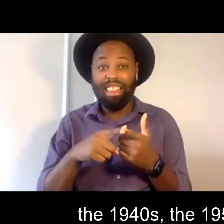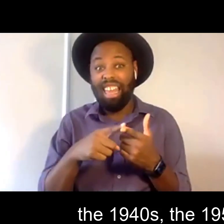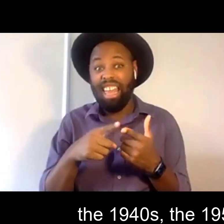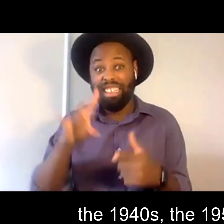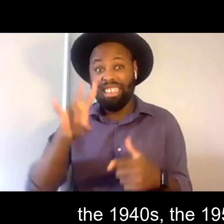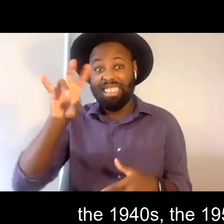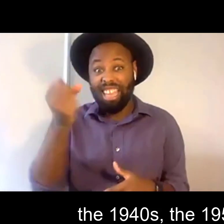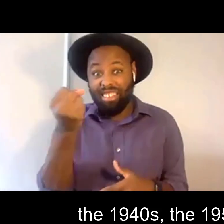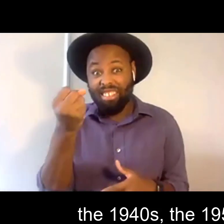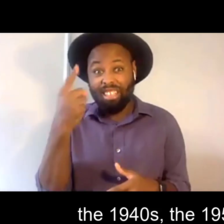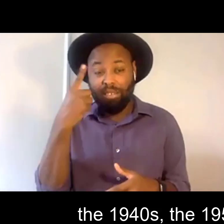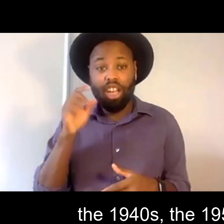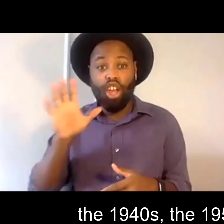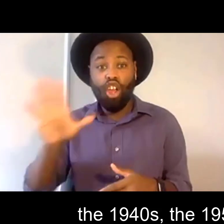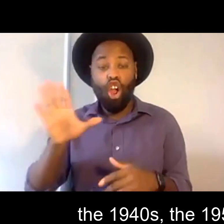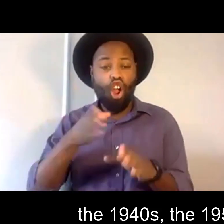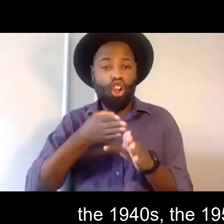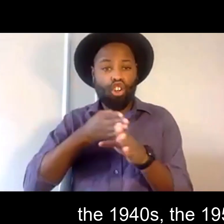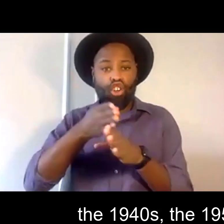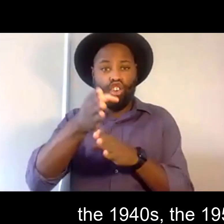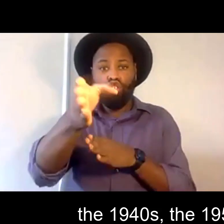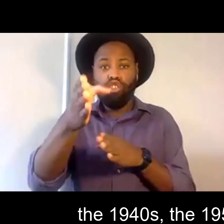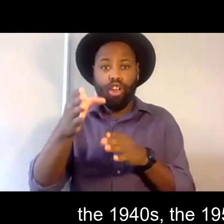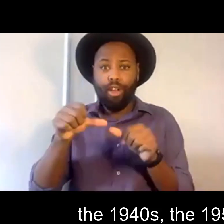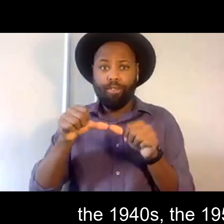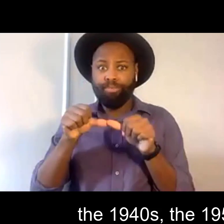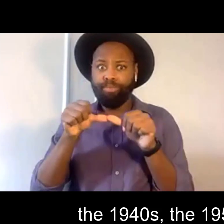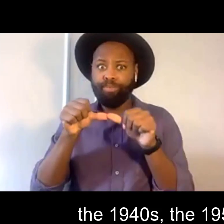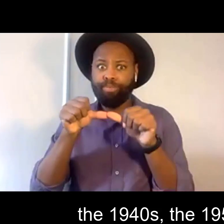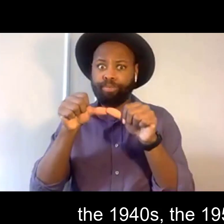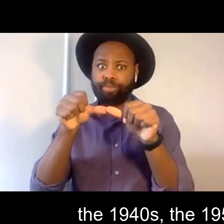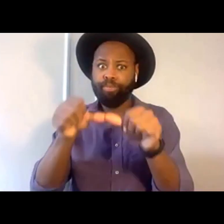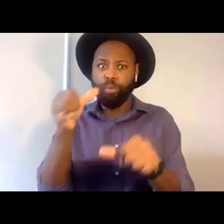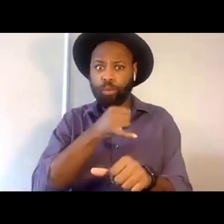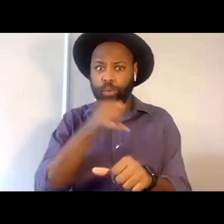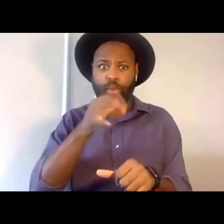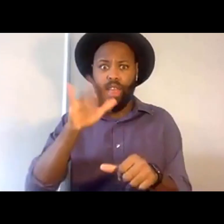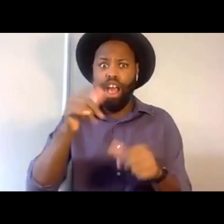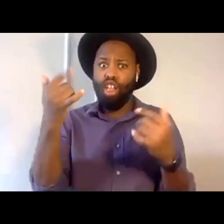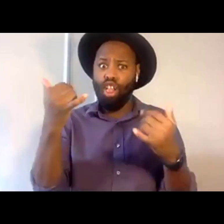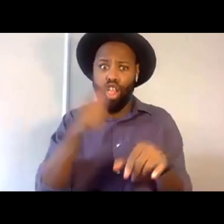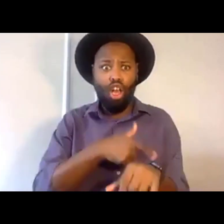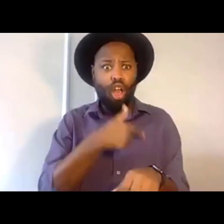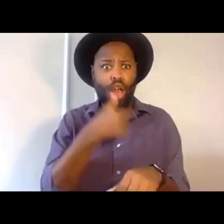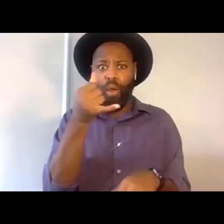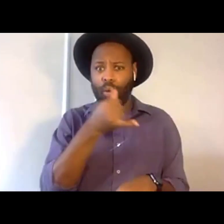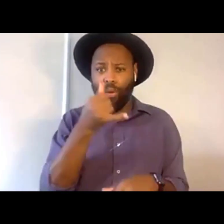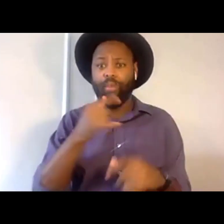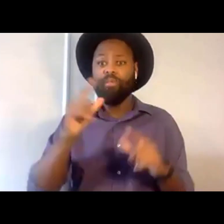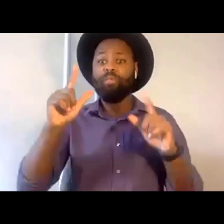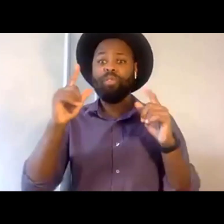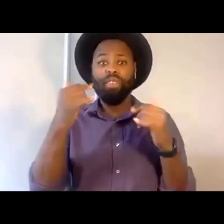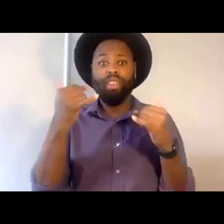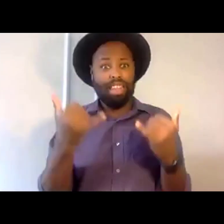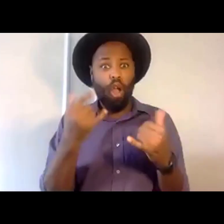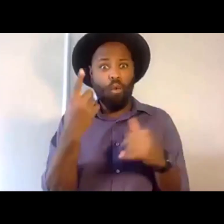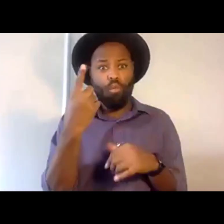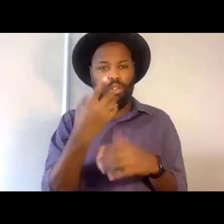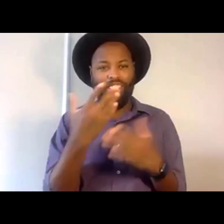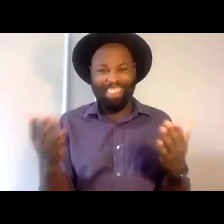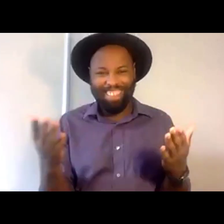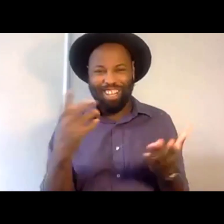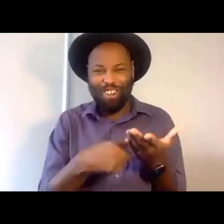1970s, because her career extends that long. And one of the things that she talks about is